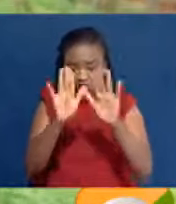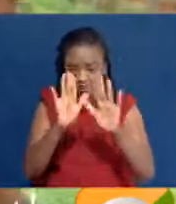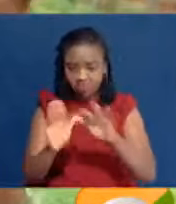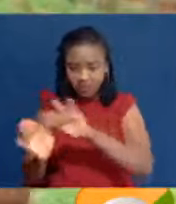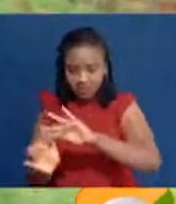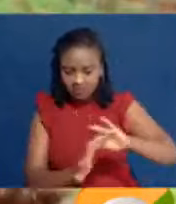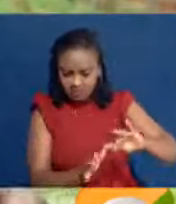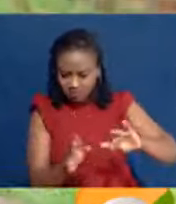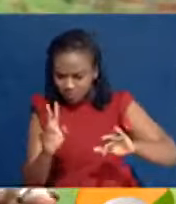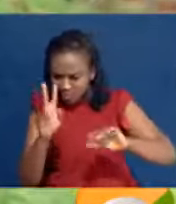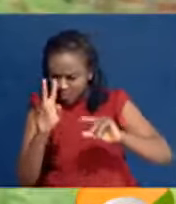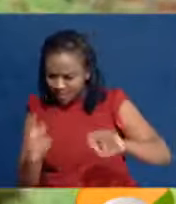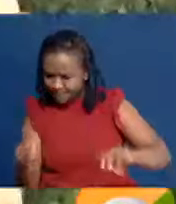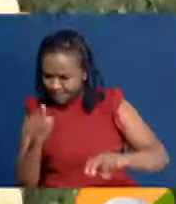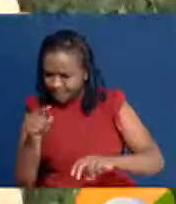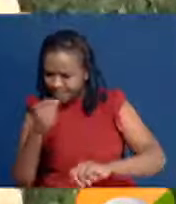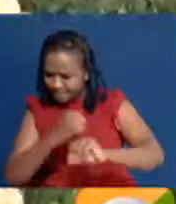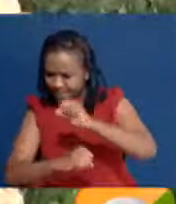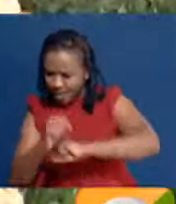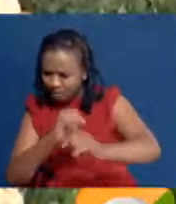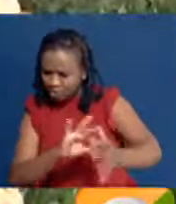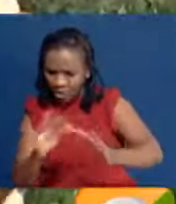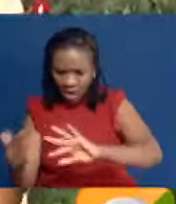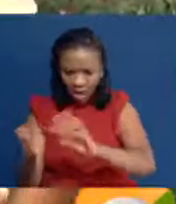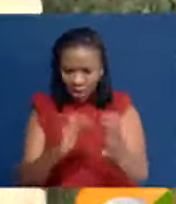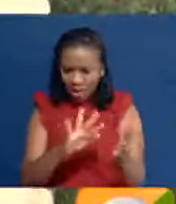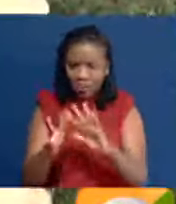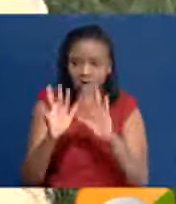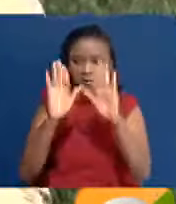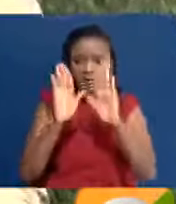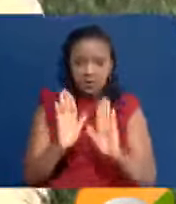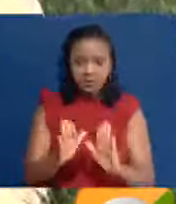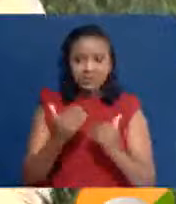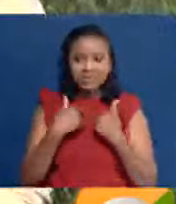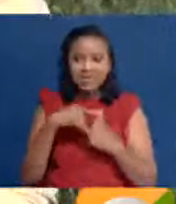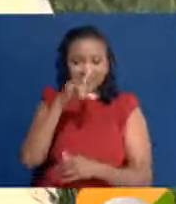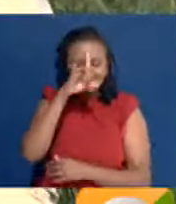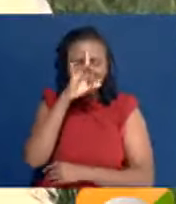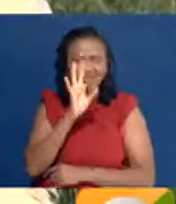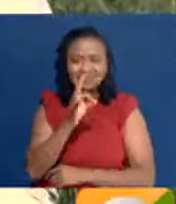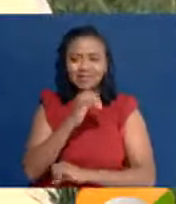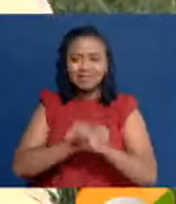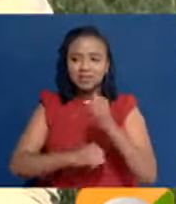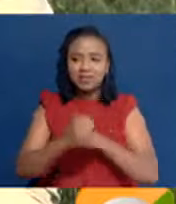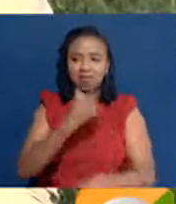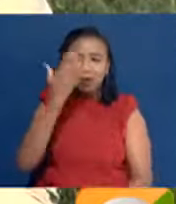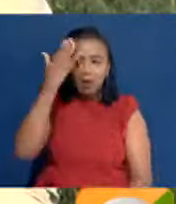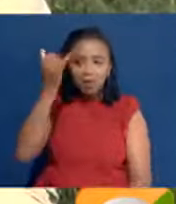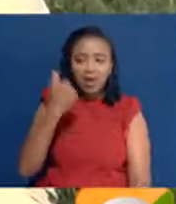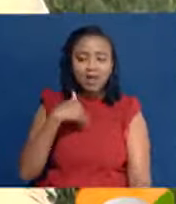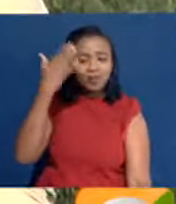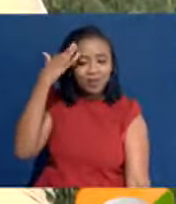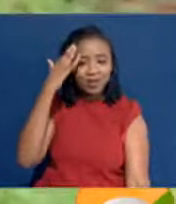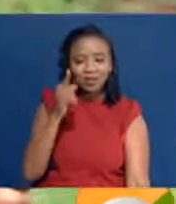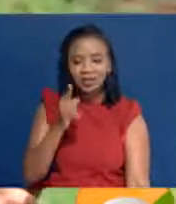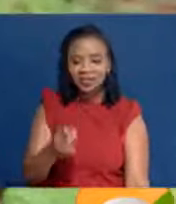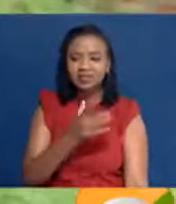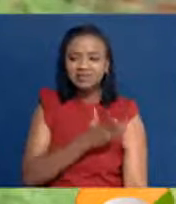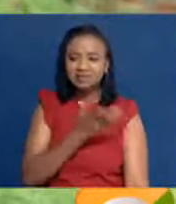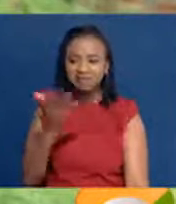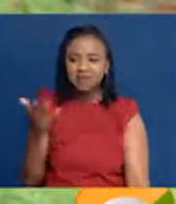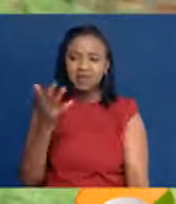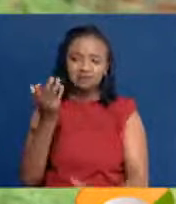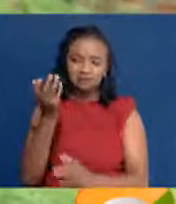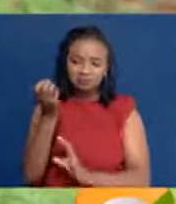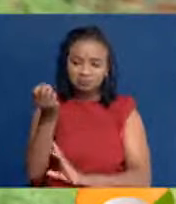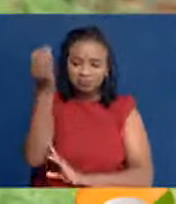done to bring emissions down? There needs to be more seriousness around fossil fuels. We know that's the biggest driver of emissions. How do we make